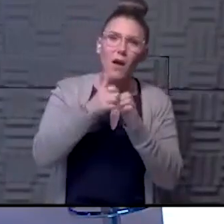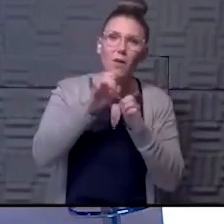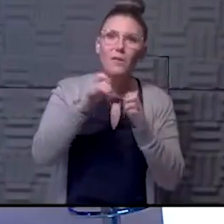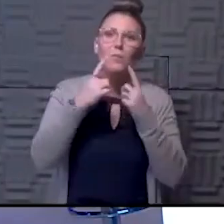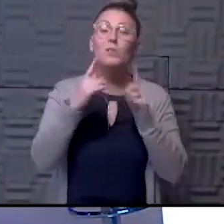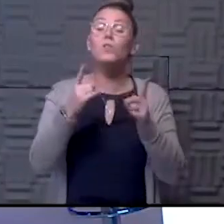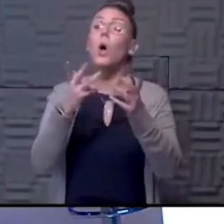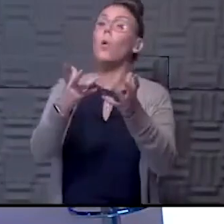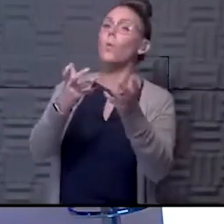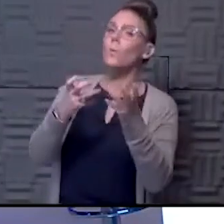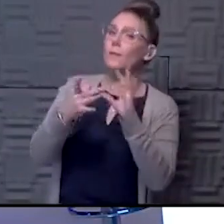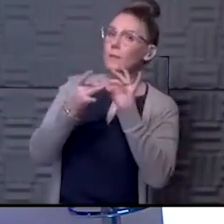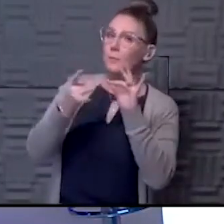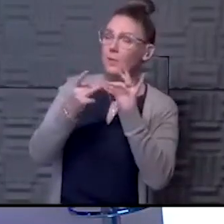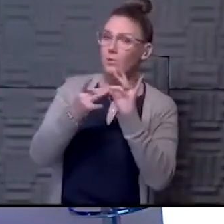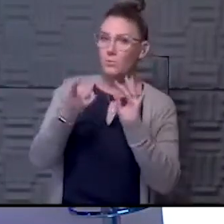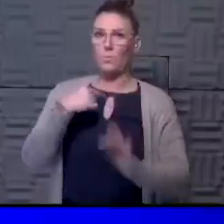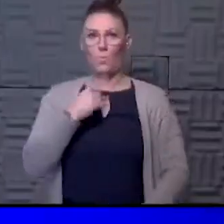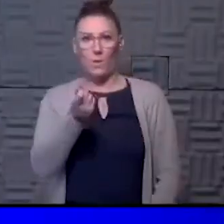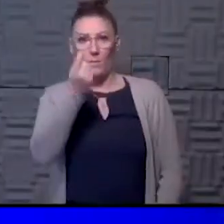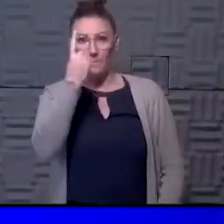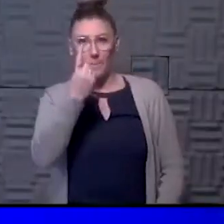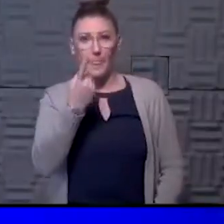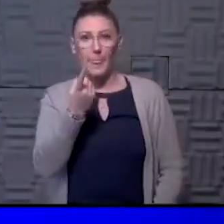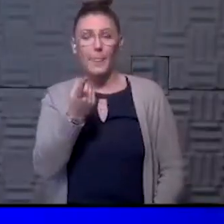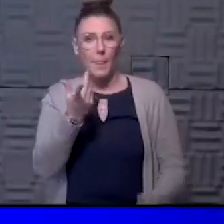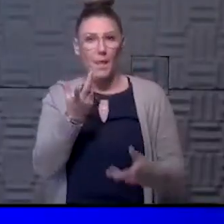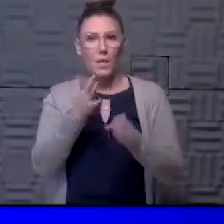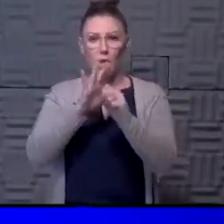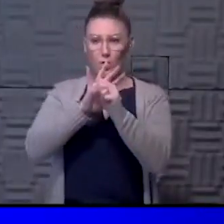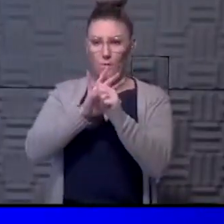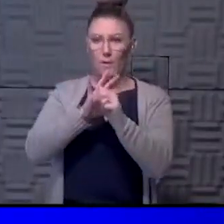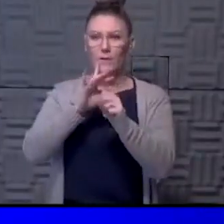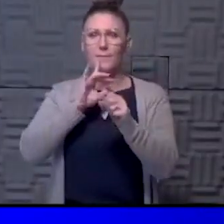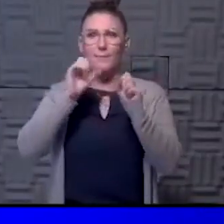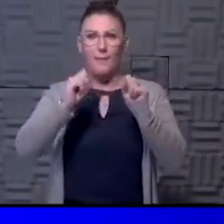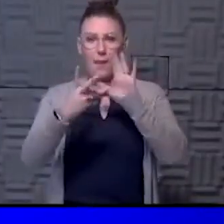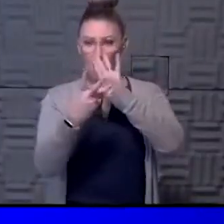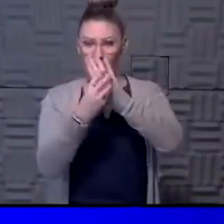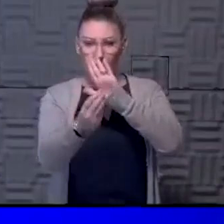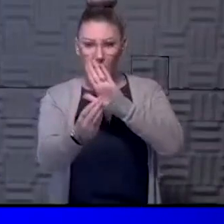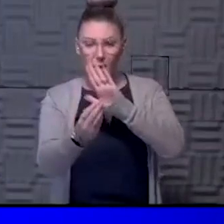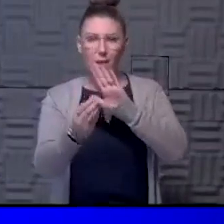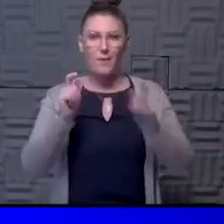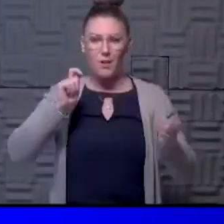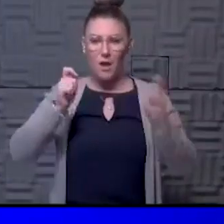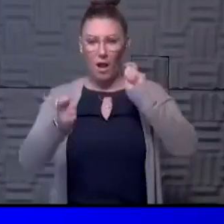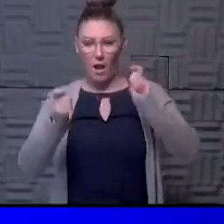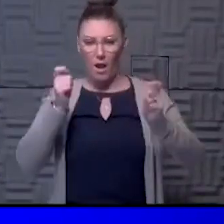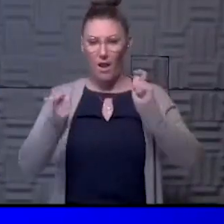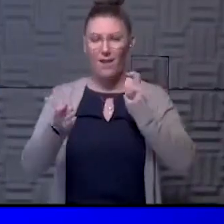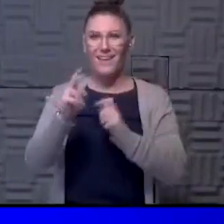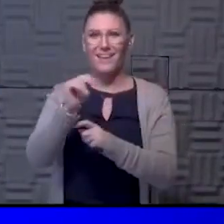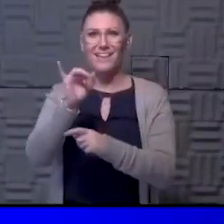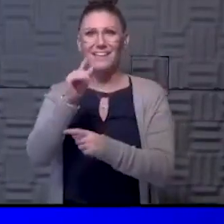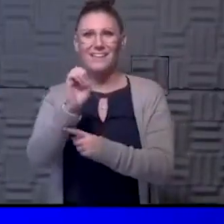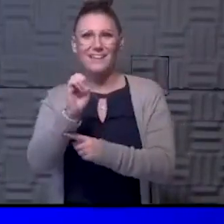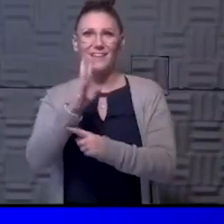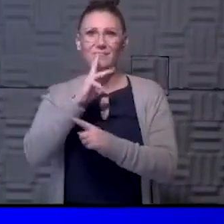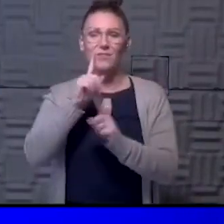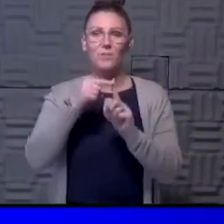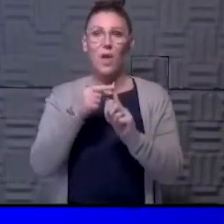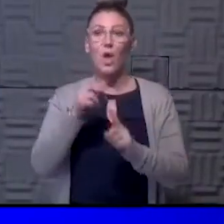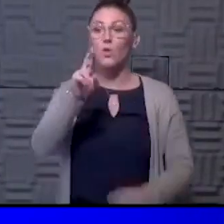would like to say, too, we understand that coronavirus and this virus mutates. That's why, just as Nate talked about, Regeneron has two